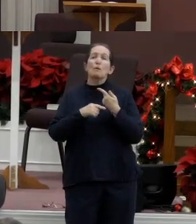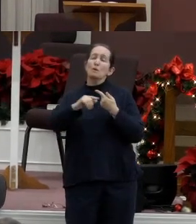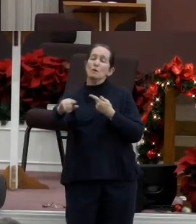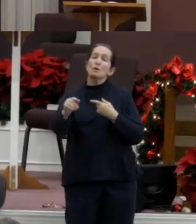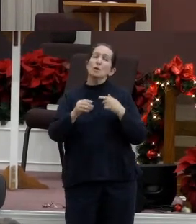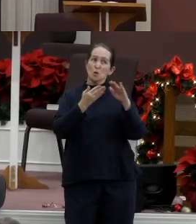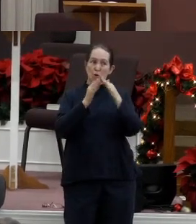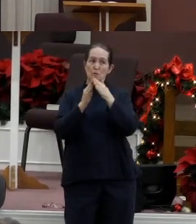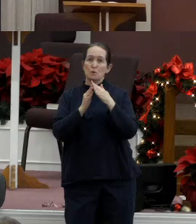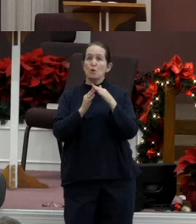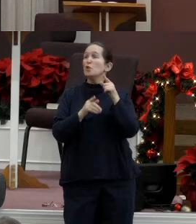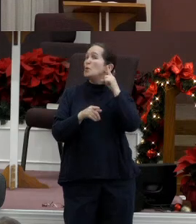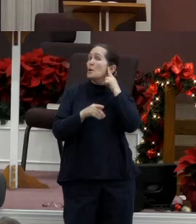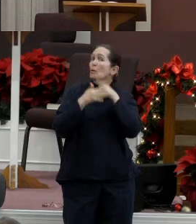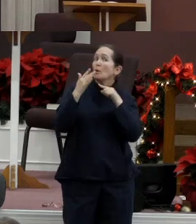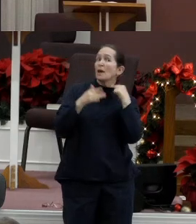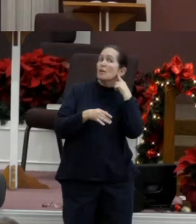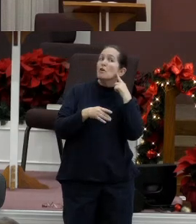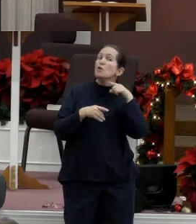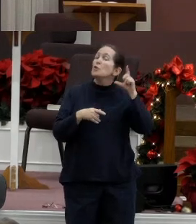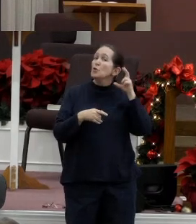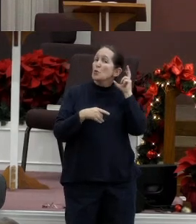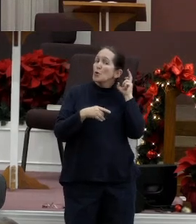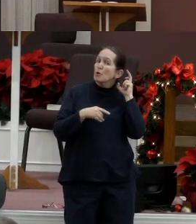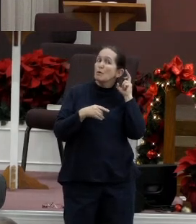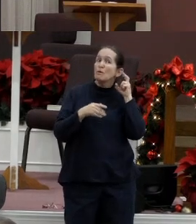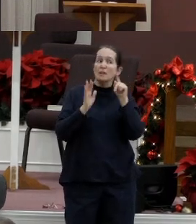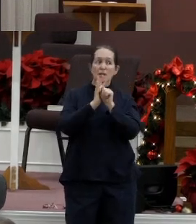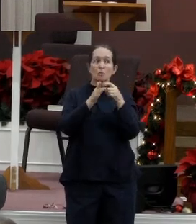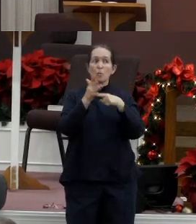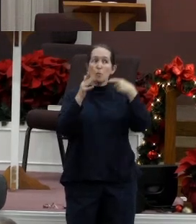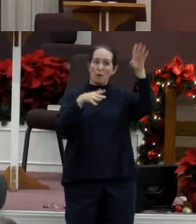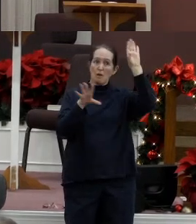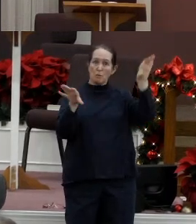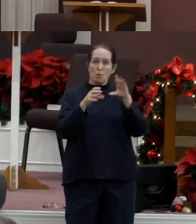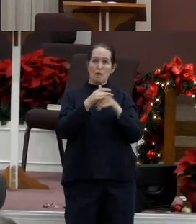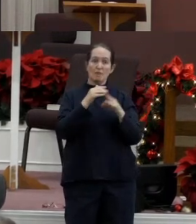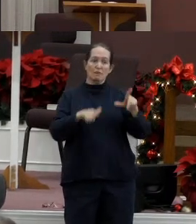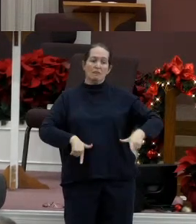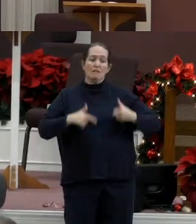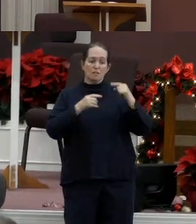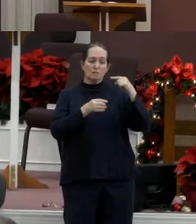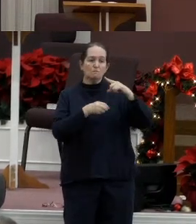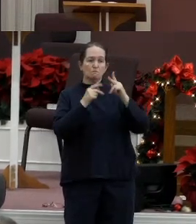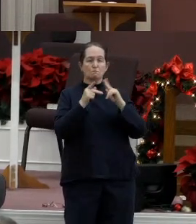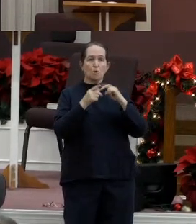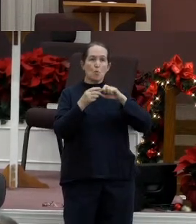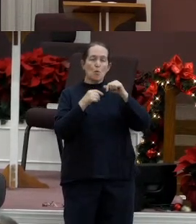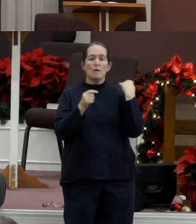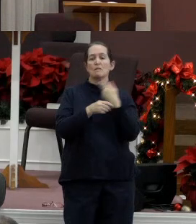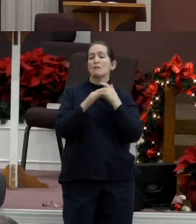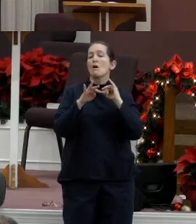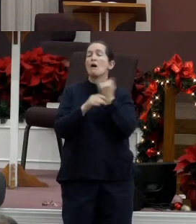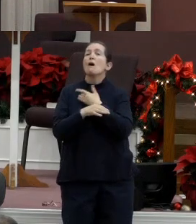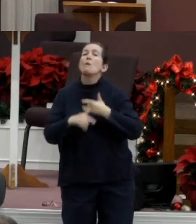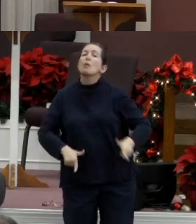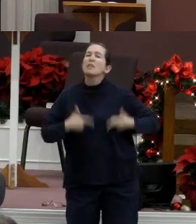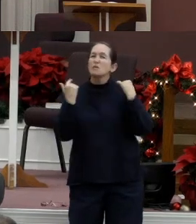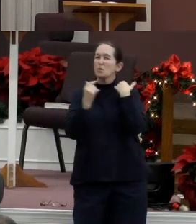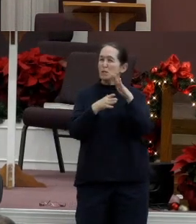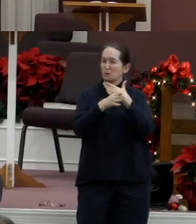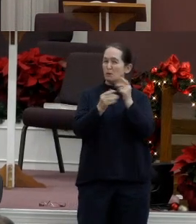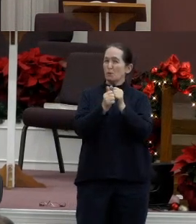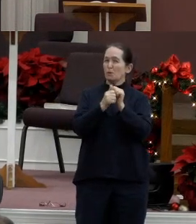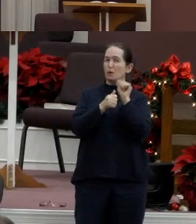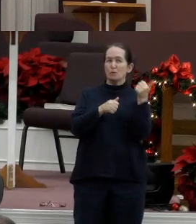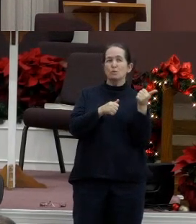hear? Have you heard the testimony of what God is doing in the lives of those around us? And in our own lives, are we sharing that with others?